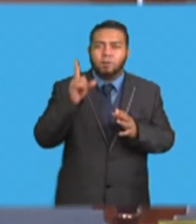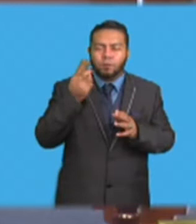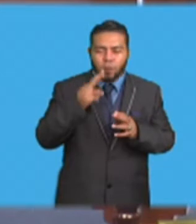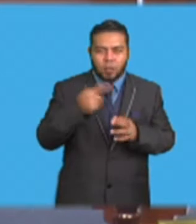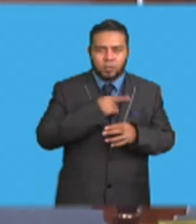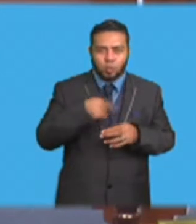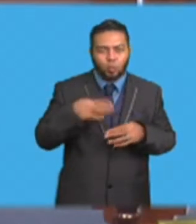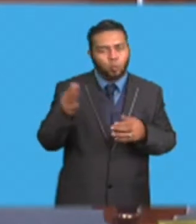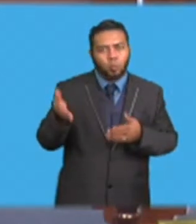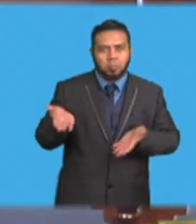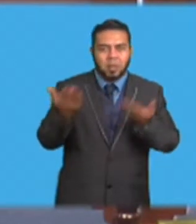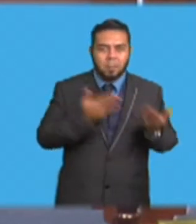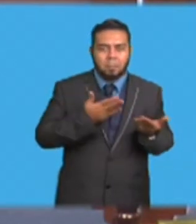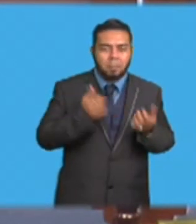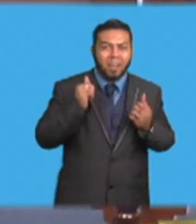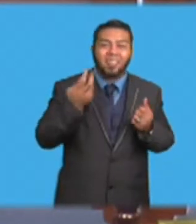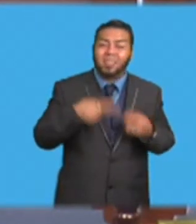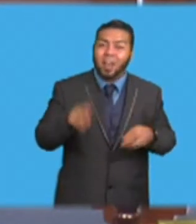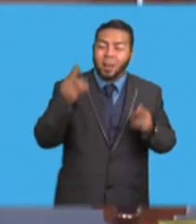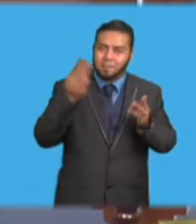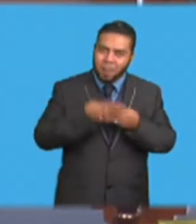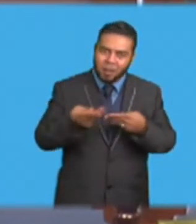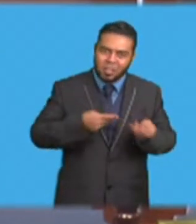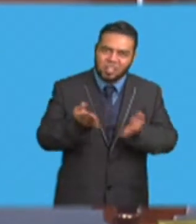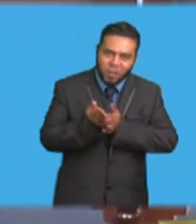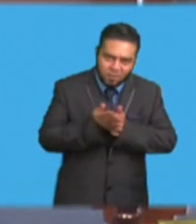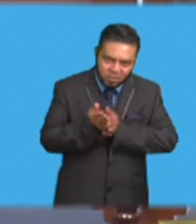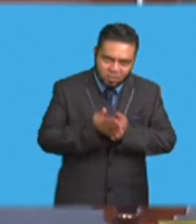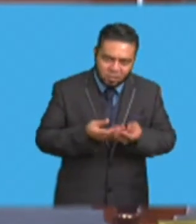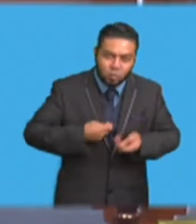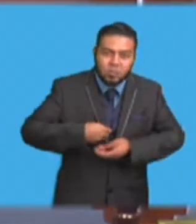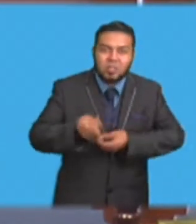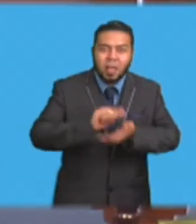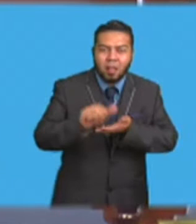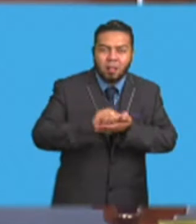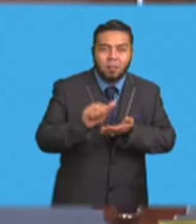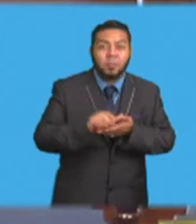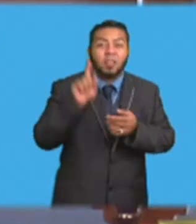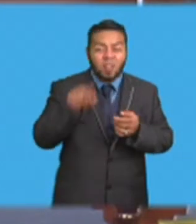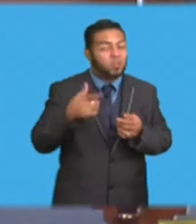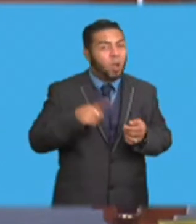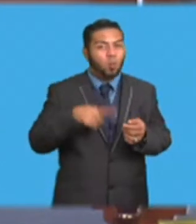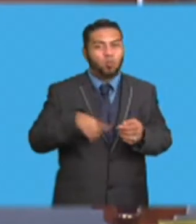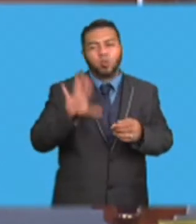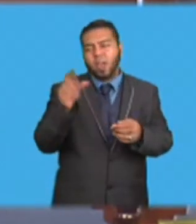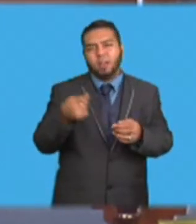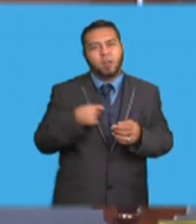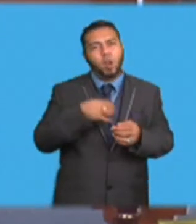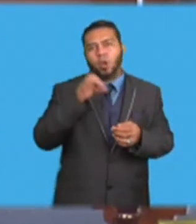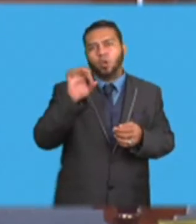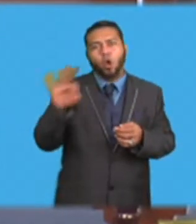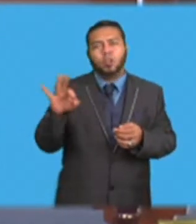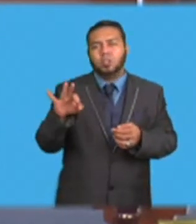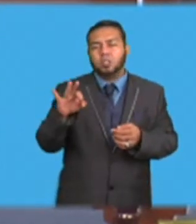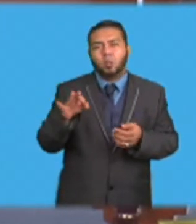operation. It is for this purpose, Madam Speaker, that the Ministry had waived market stall fees to